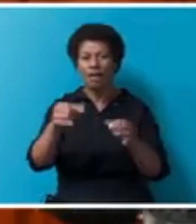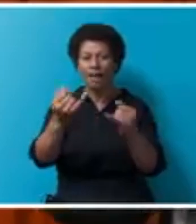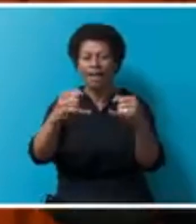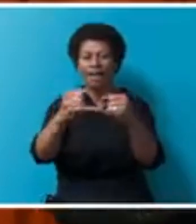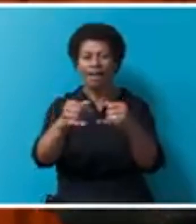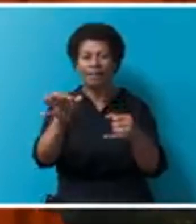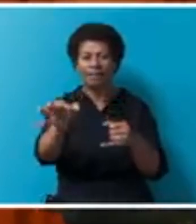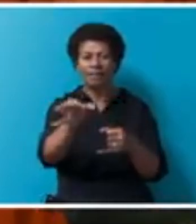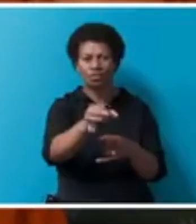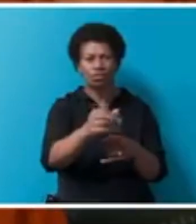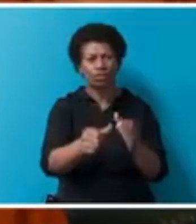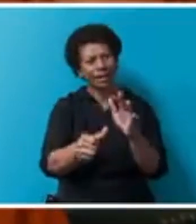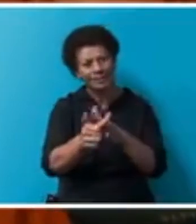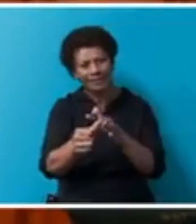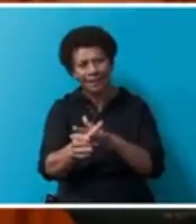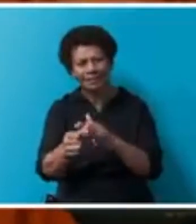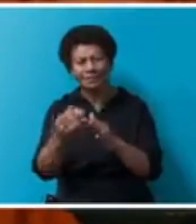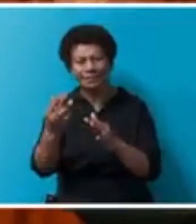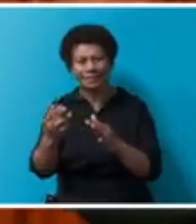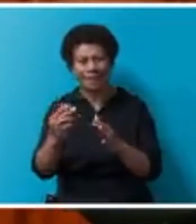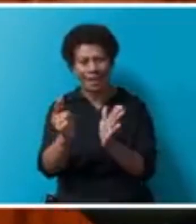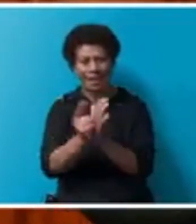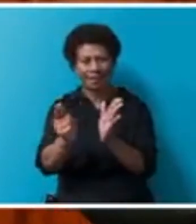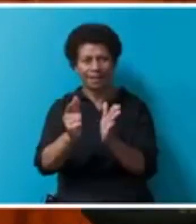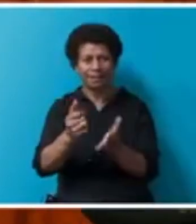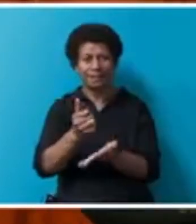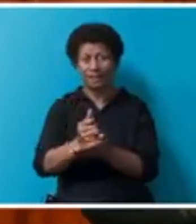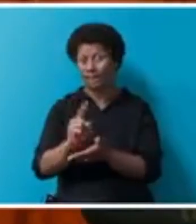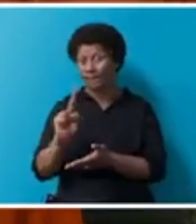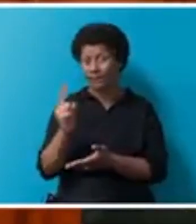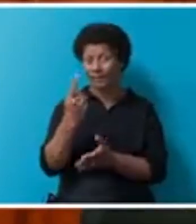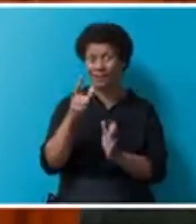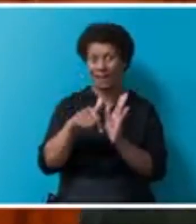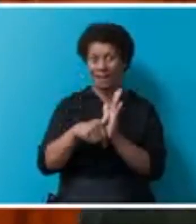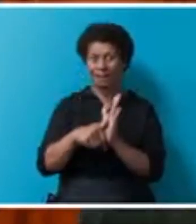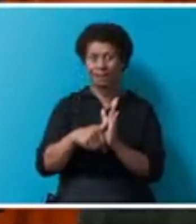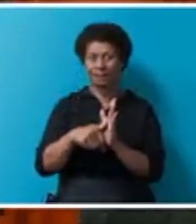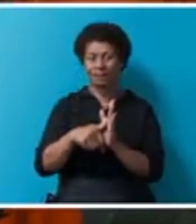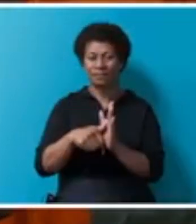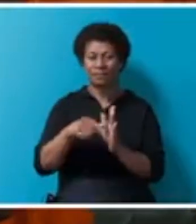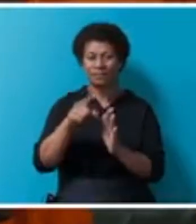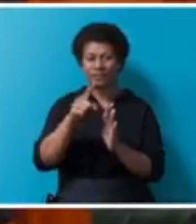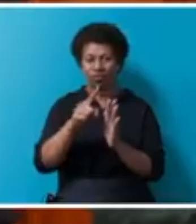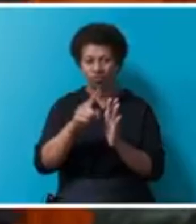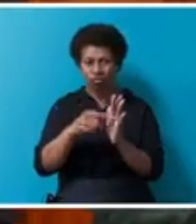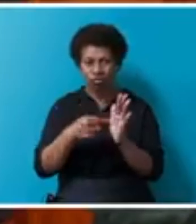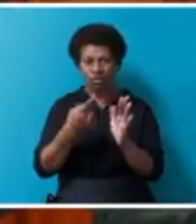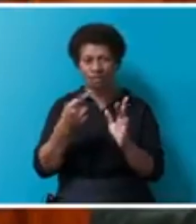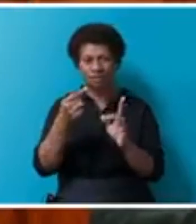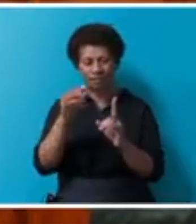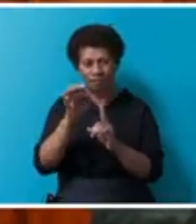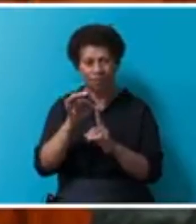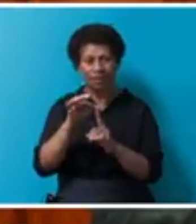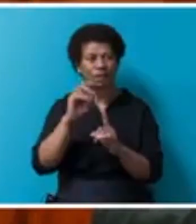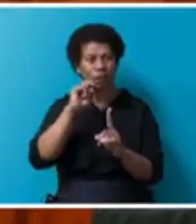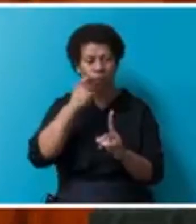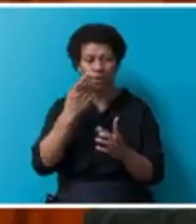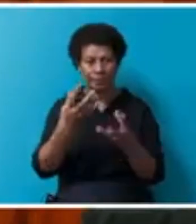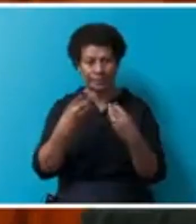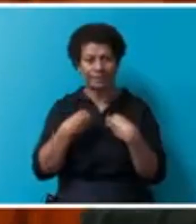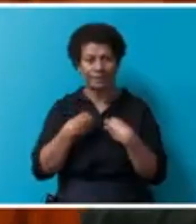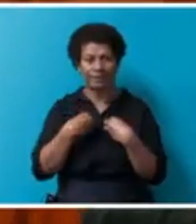to legal services remains uneven. For the first time, justice of peace will receive allowance and administrative support under this